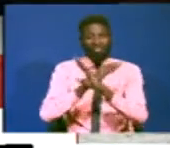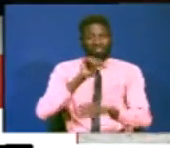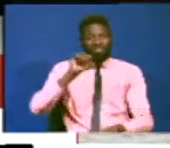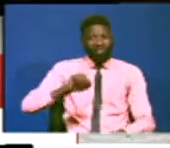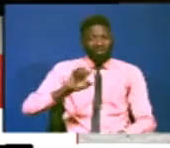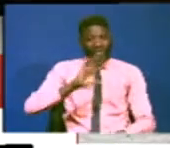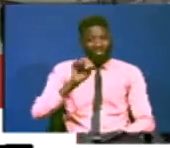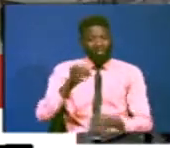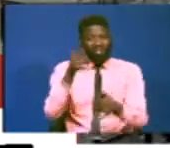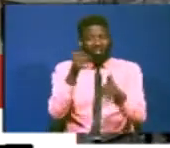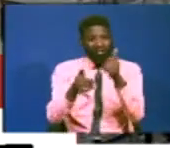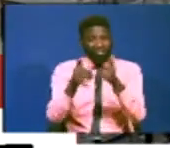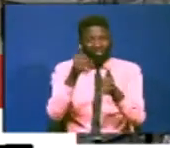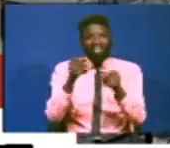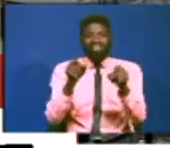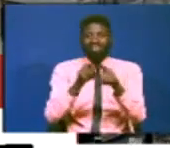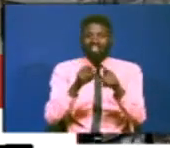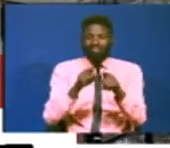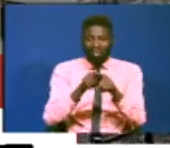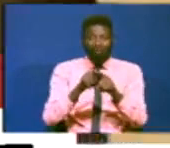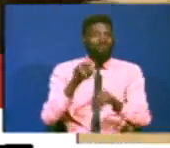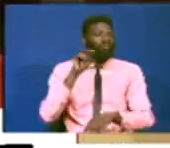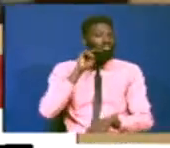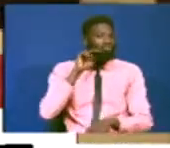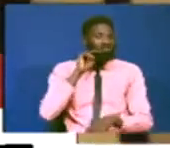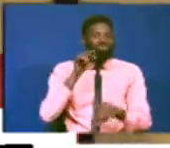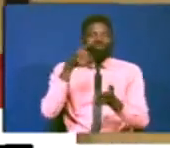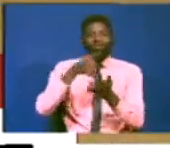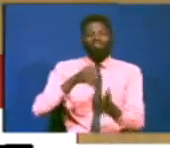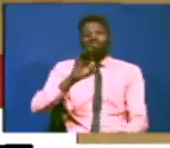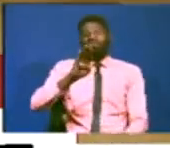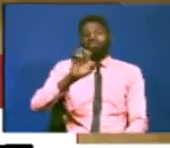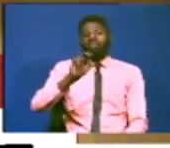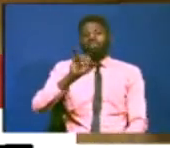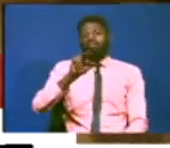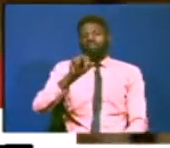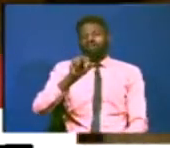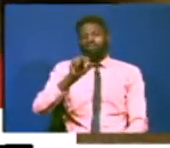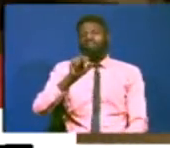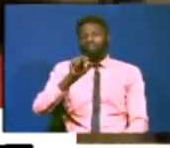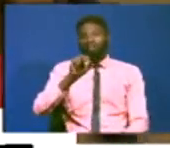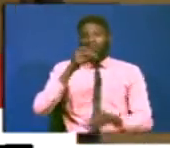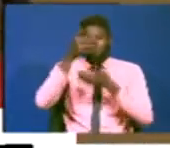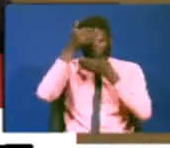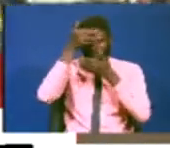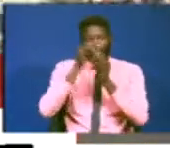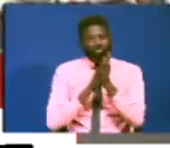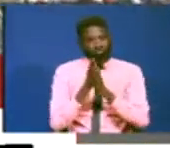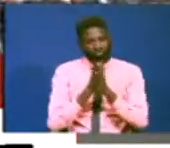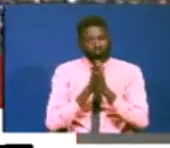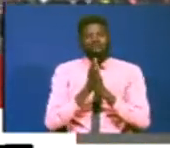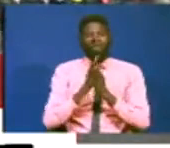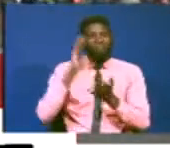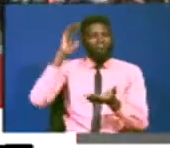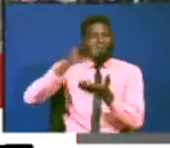Algeria, and a joint bid by Nigeria and Benin. Morocco is optimistic in its bid and believes it will be given the